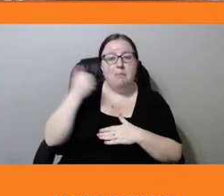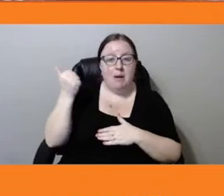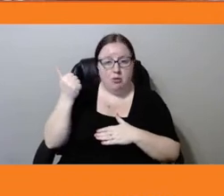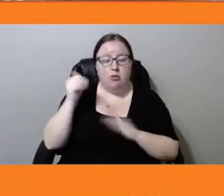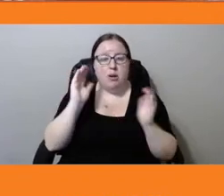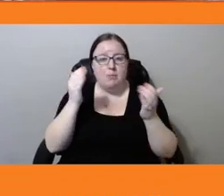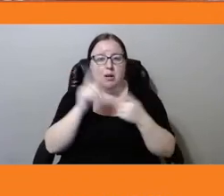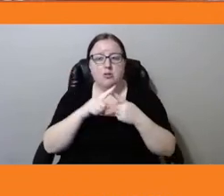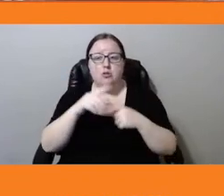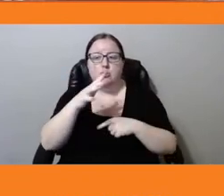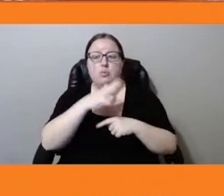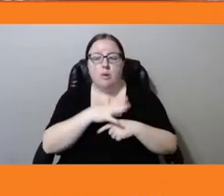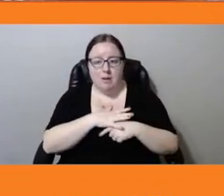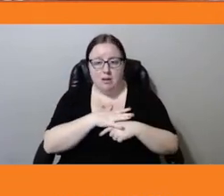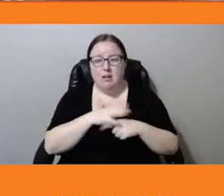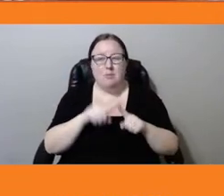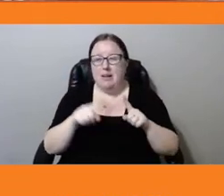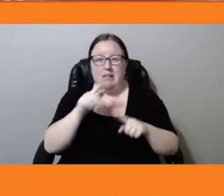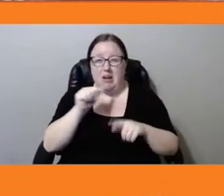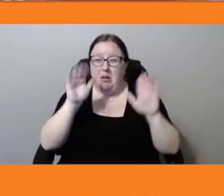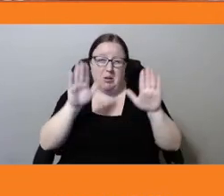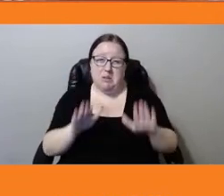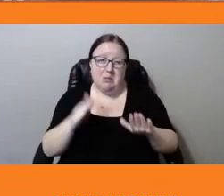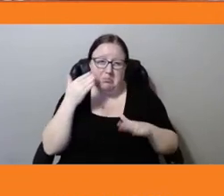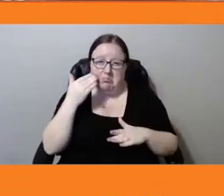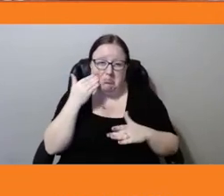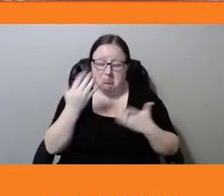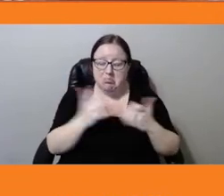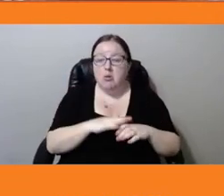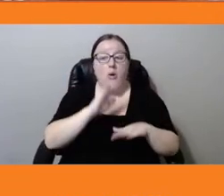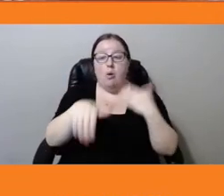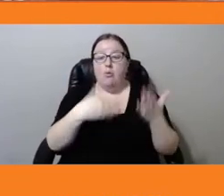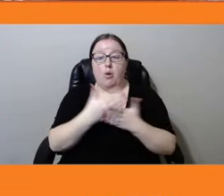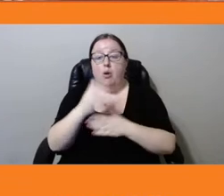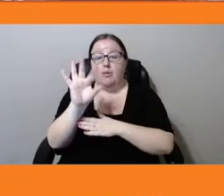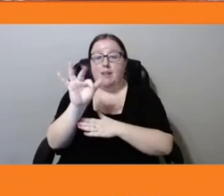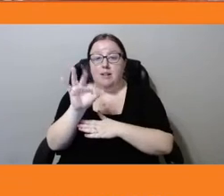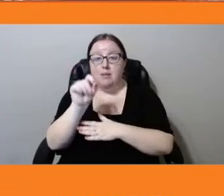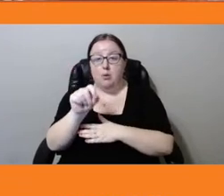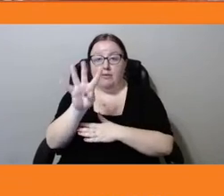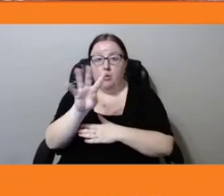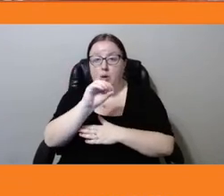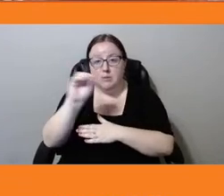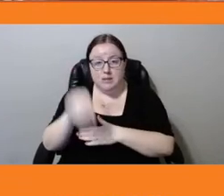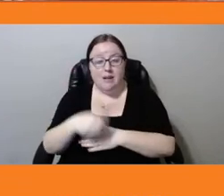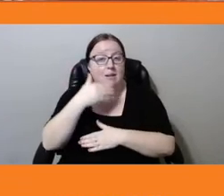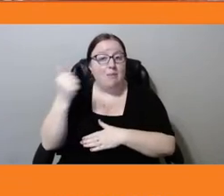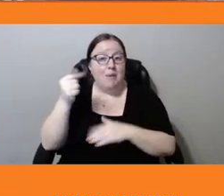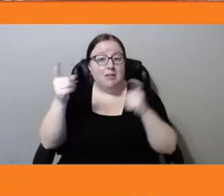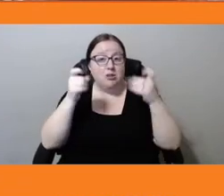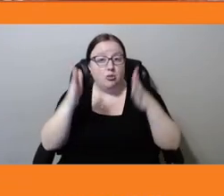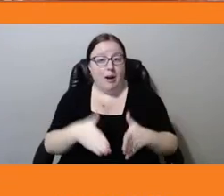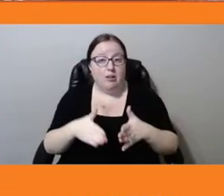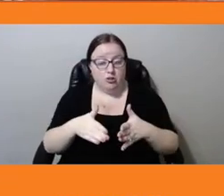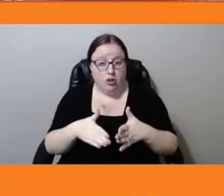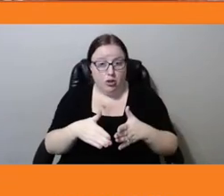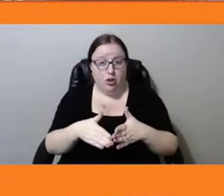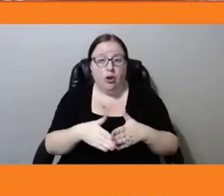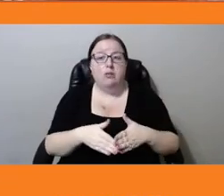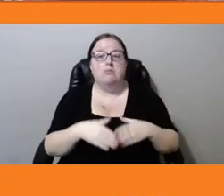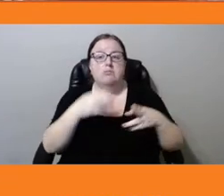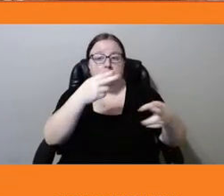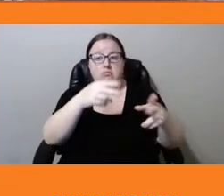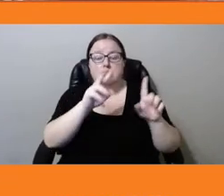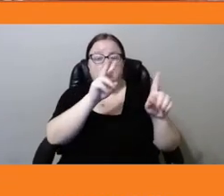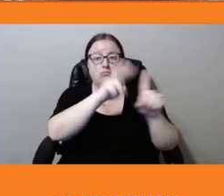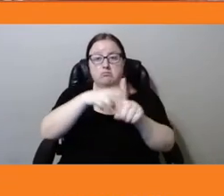women, but again, not great. And overall, 19.4% of Best Director nominees from